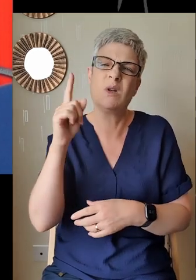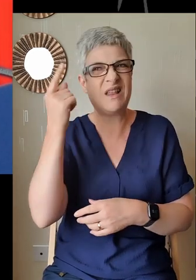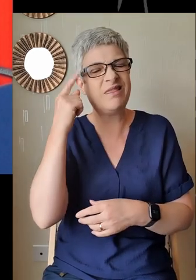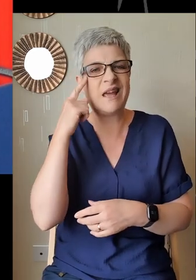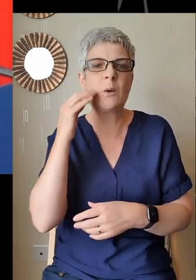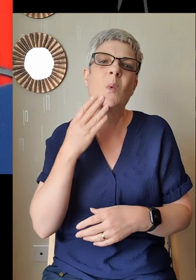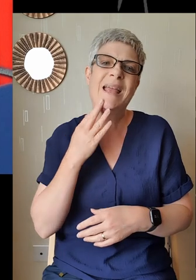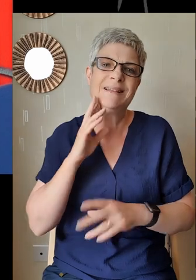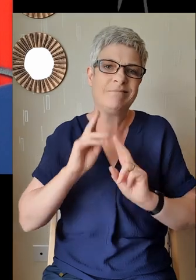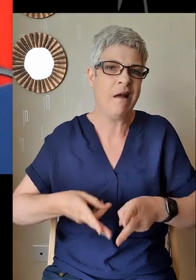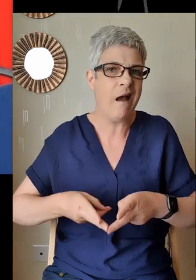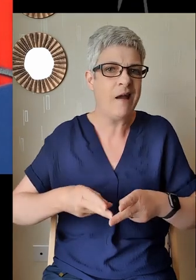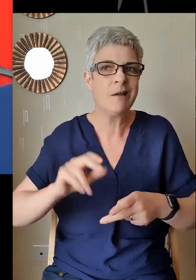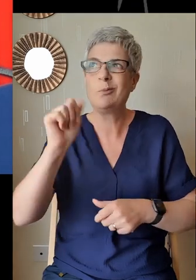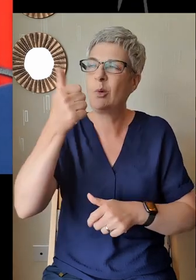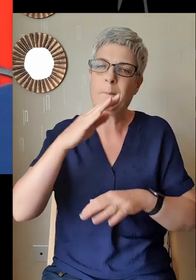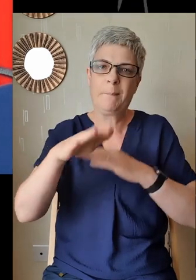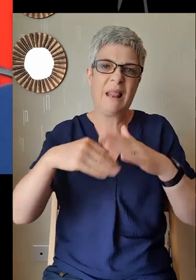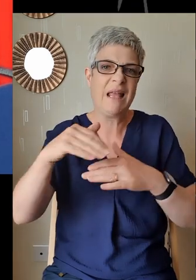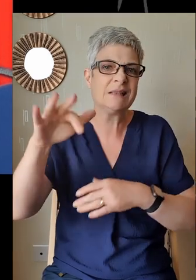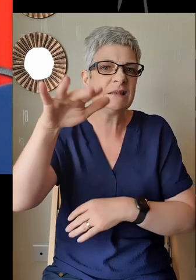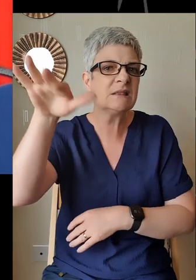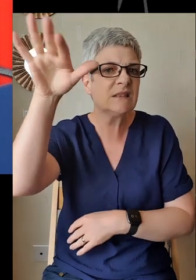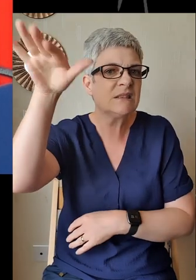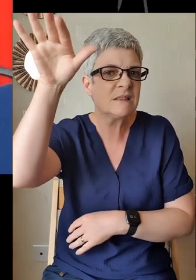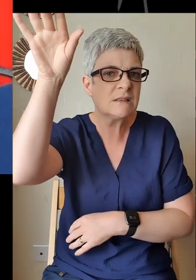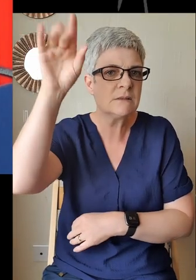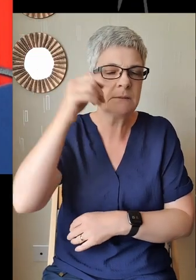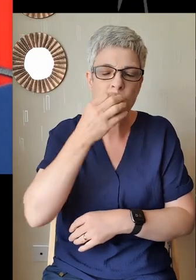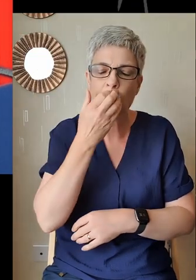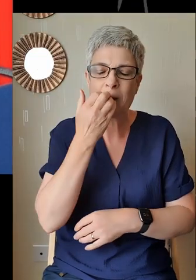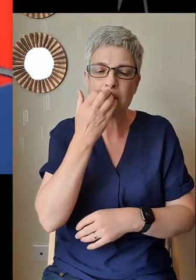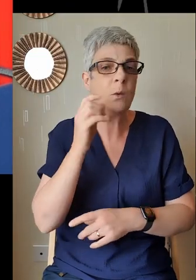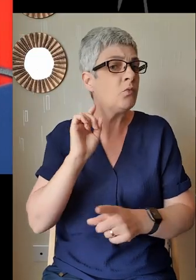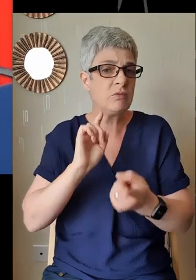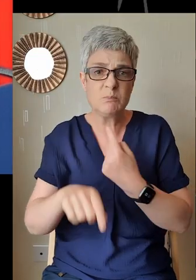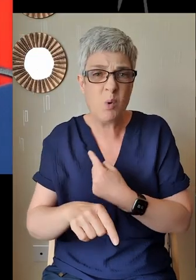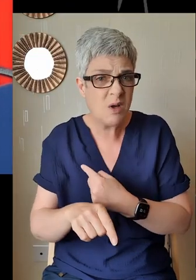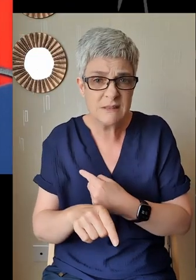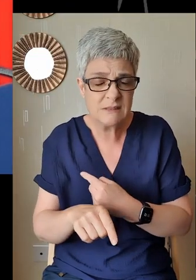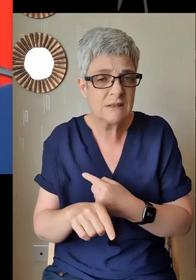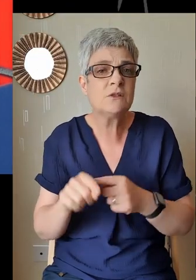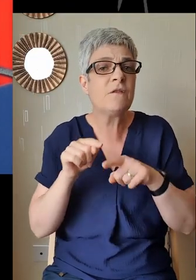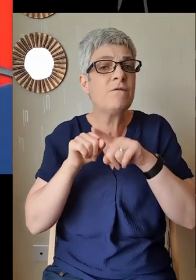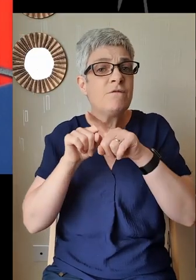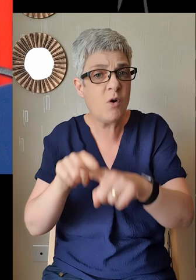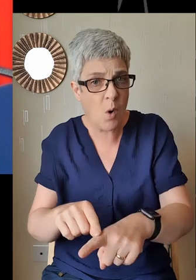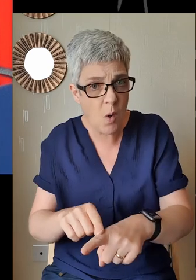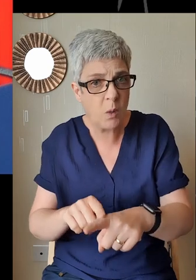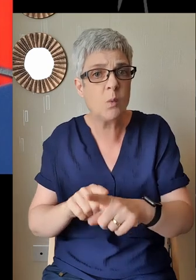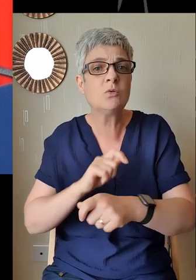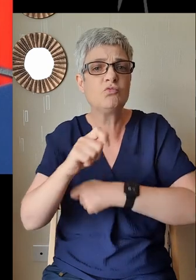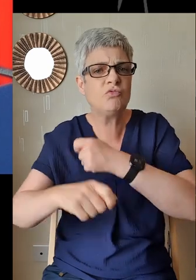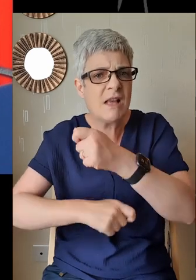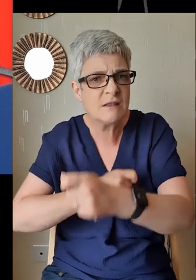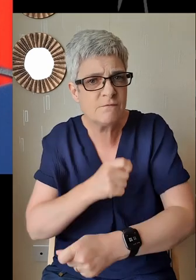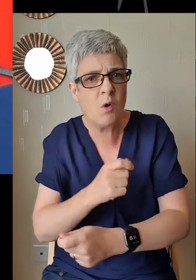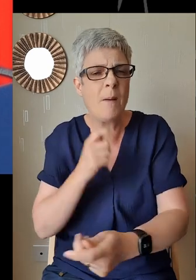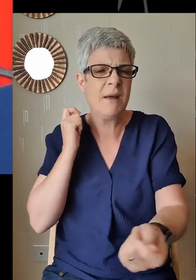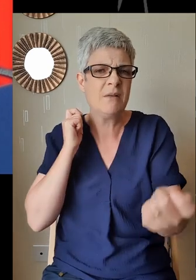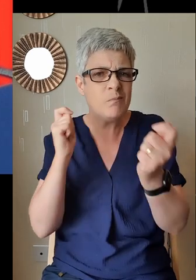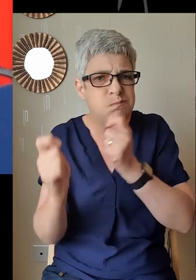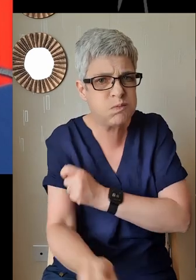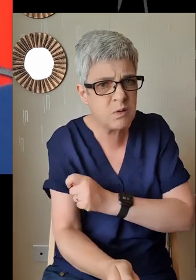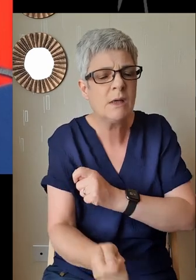when we die or so on? Rather, the response to the gospel is to follow, to become, to be transformed by the Spirit of